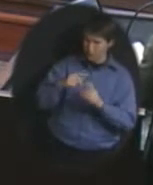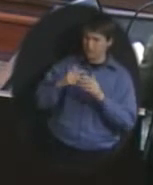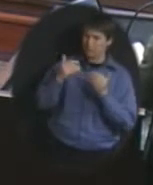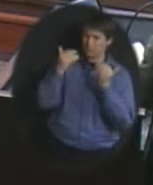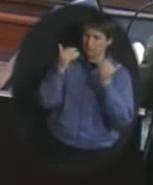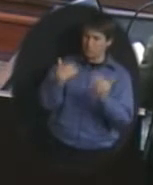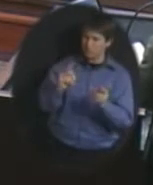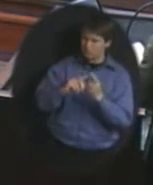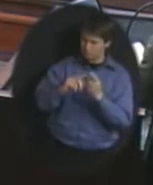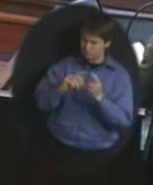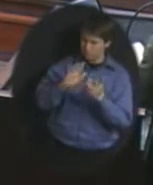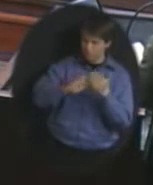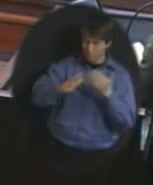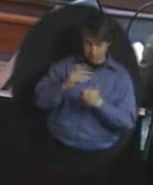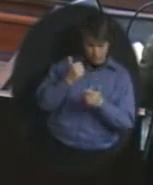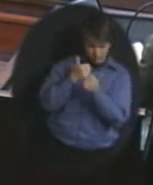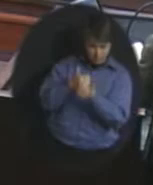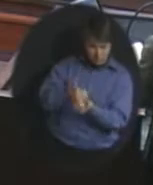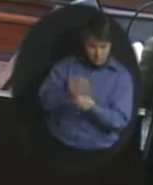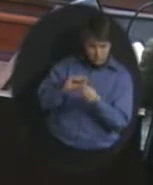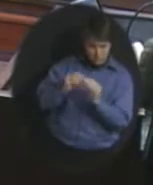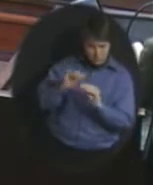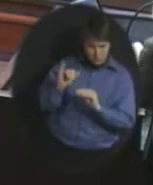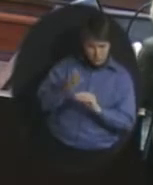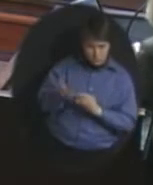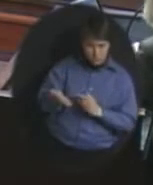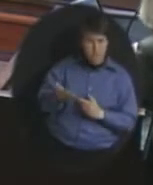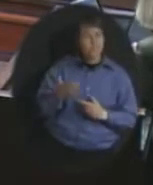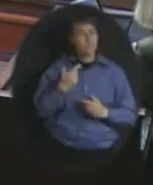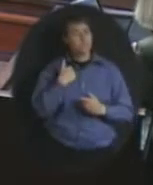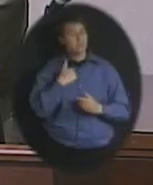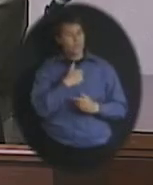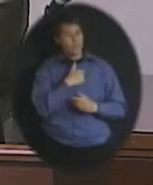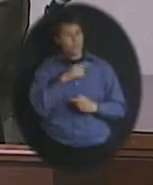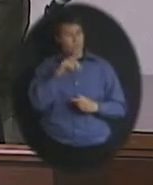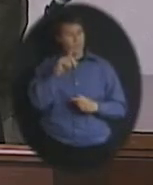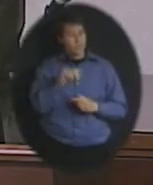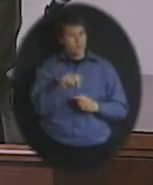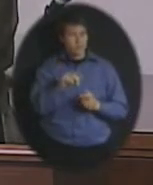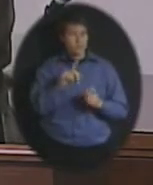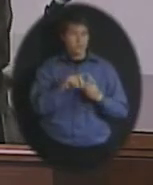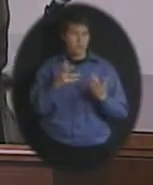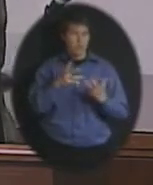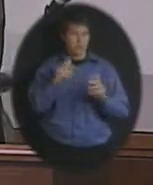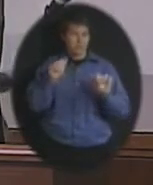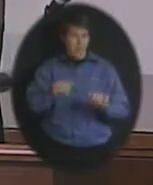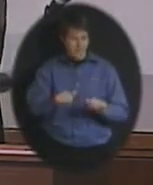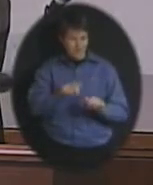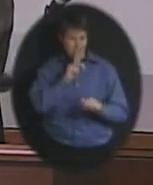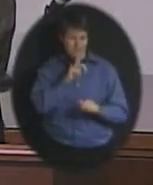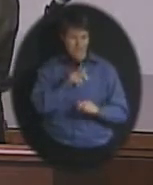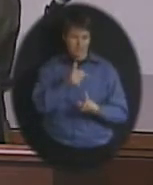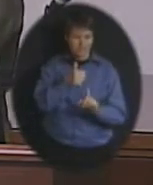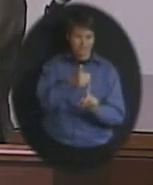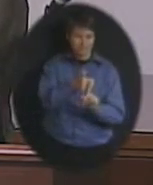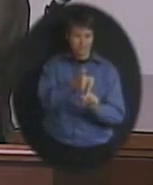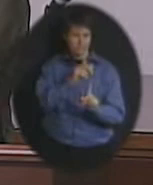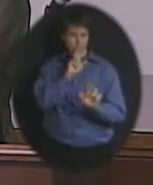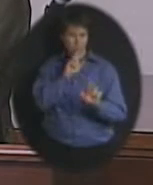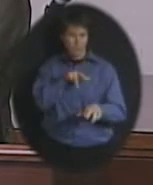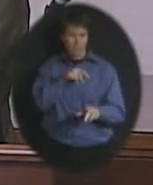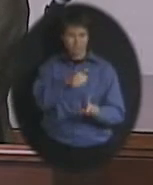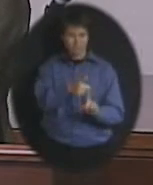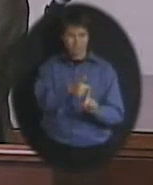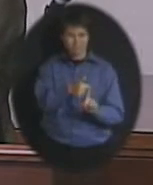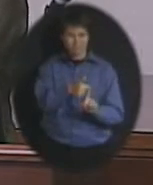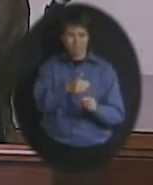post-secondary education. Do we track those numbers? We do to the extent we can. That's really a self-report for the most part. We